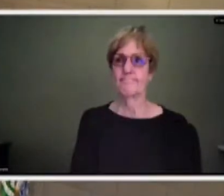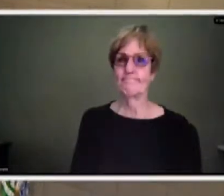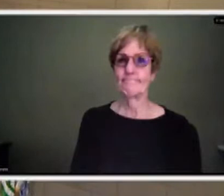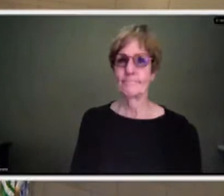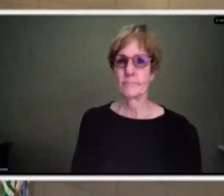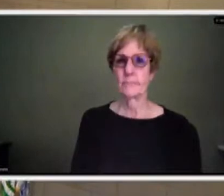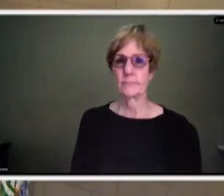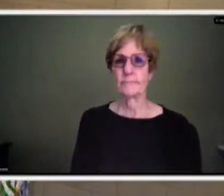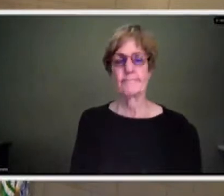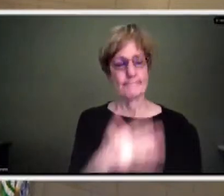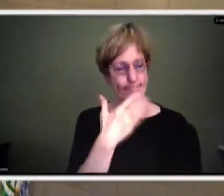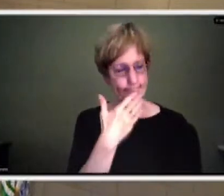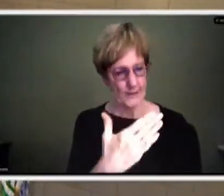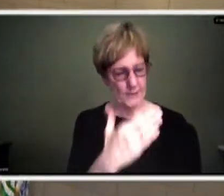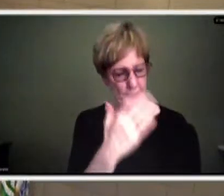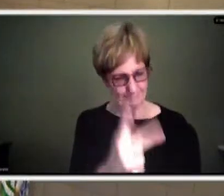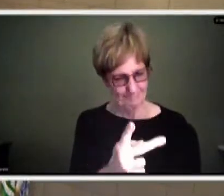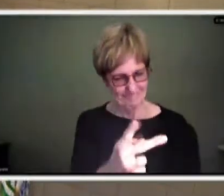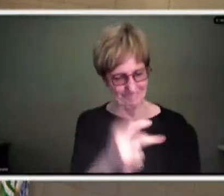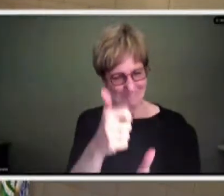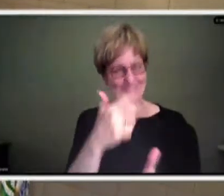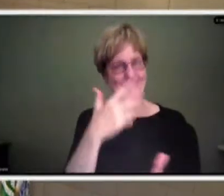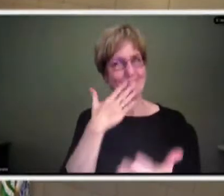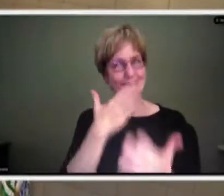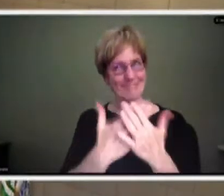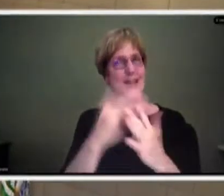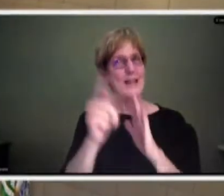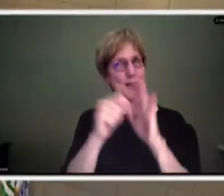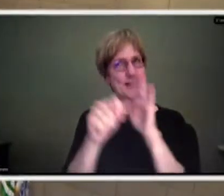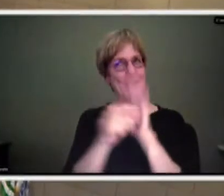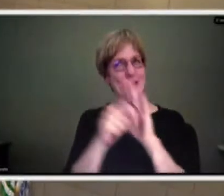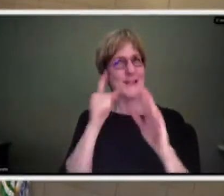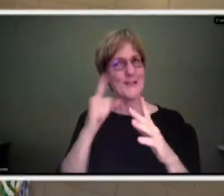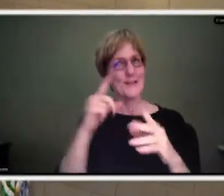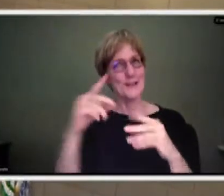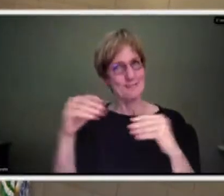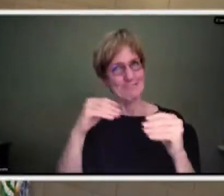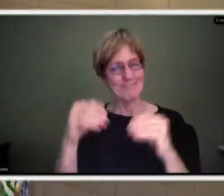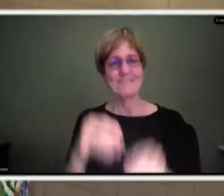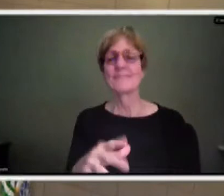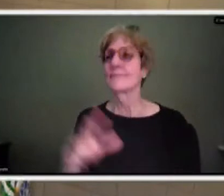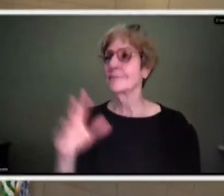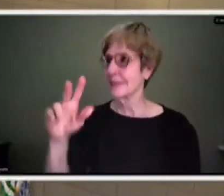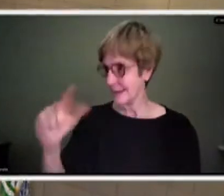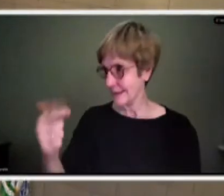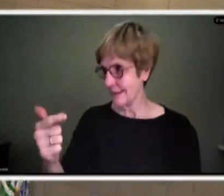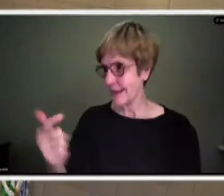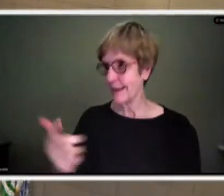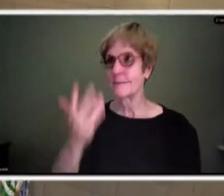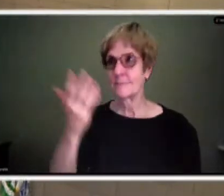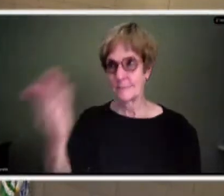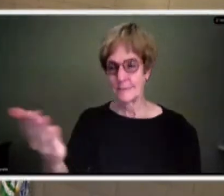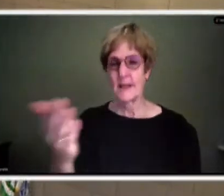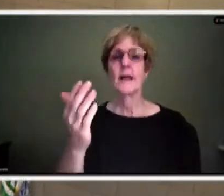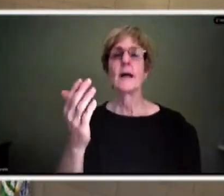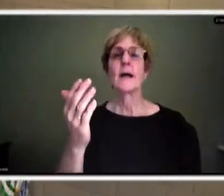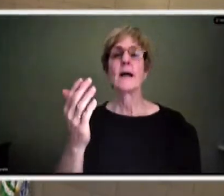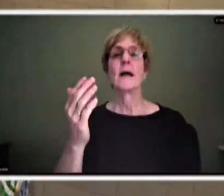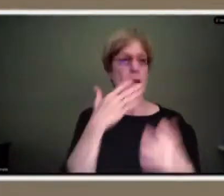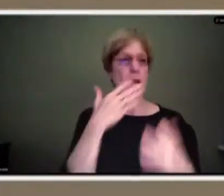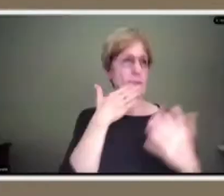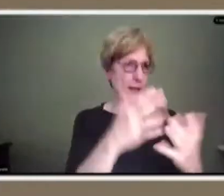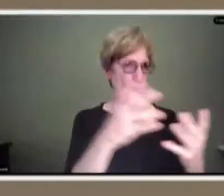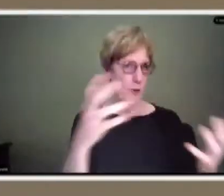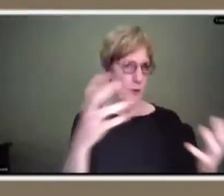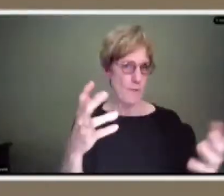season. Thank you. That's all. Move to close the public hearing. Second. The motion has been made and properly seconded. Any discussion on the